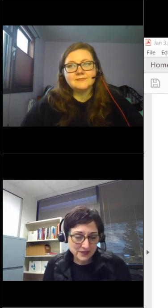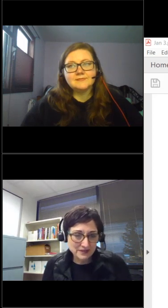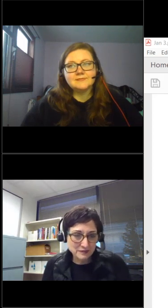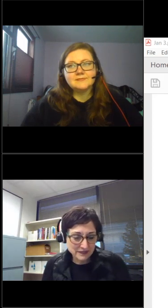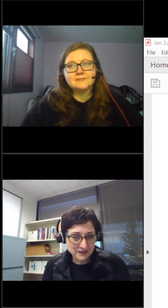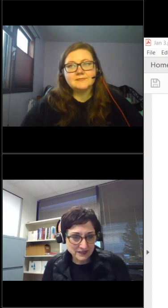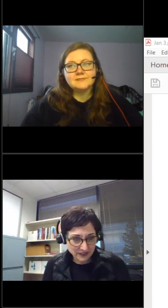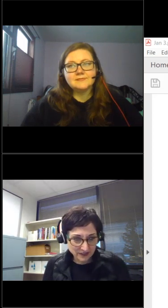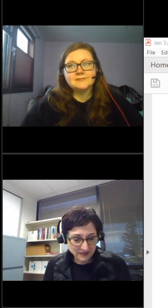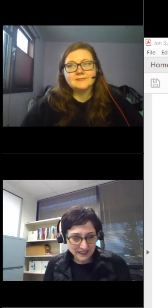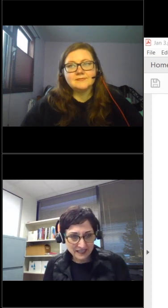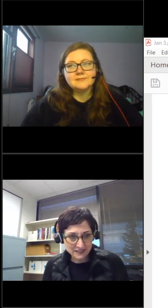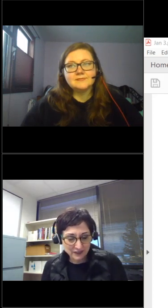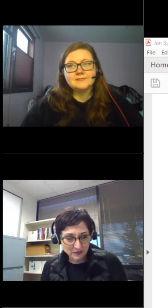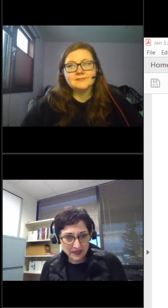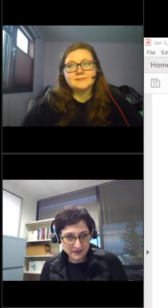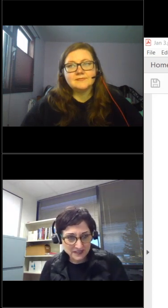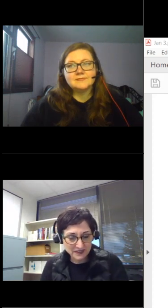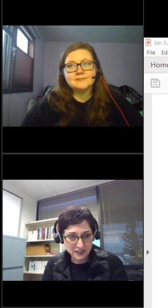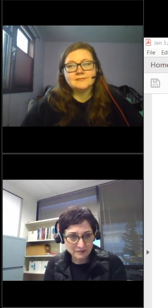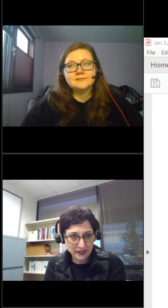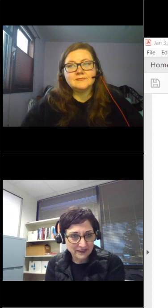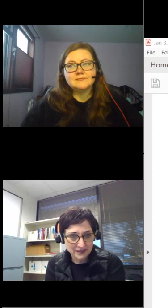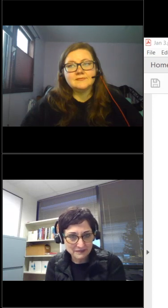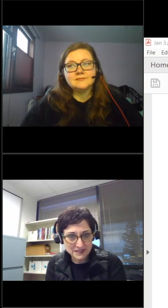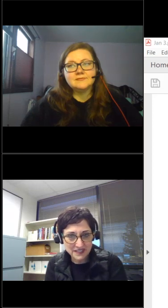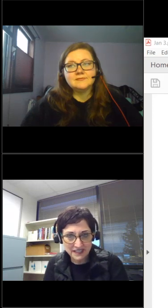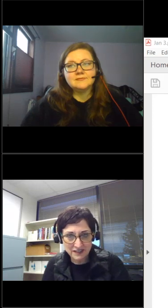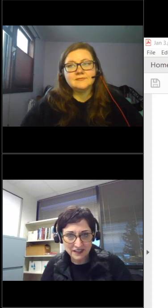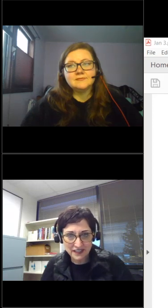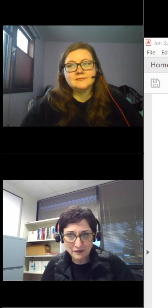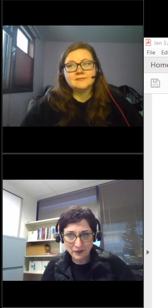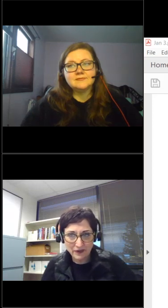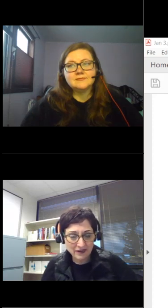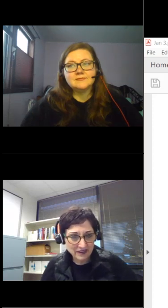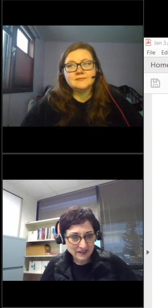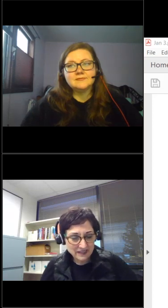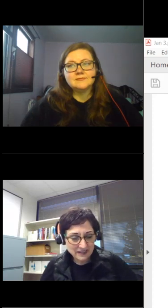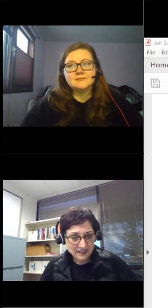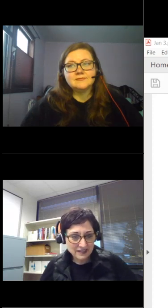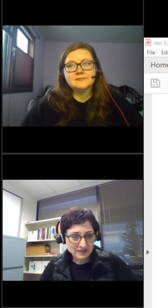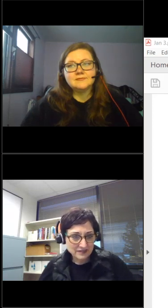you could, but if they're not currently active on waiver, there's nothing compelling them to sign anything anymore,